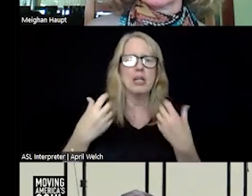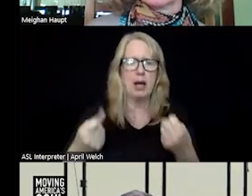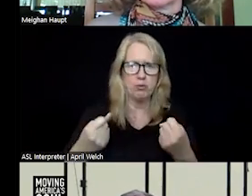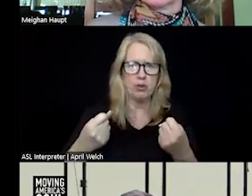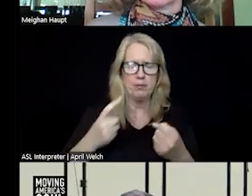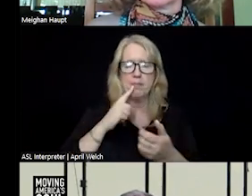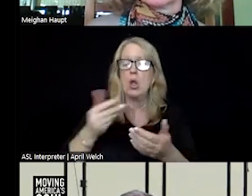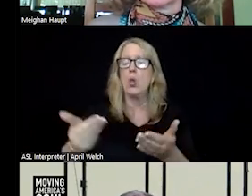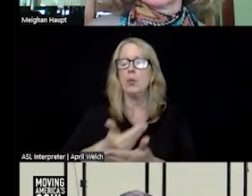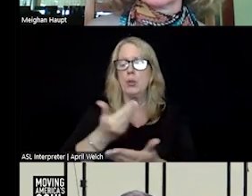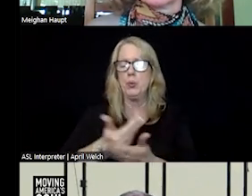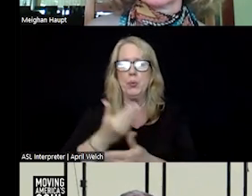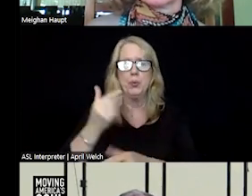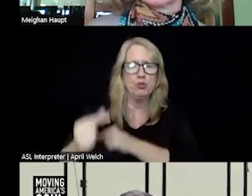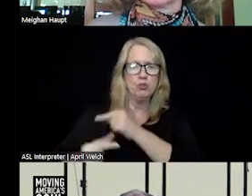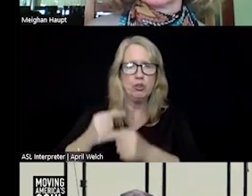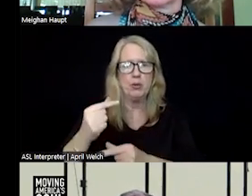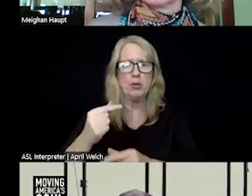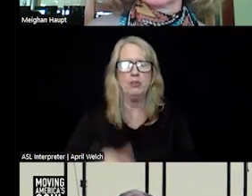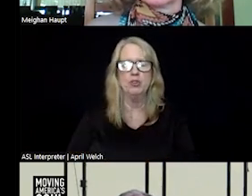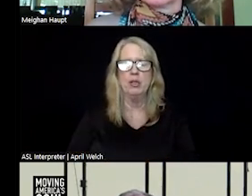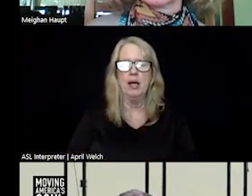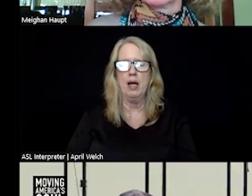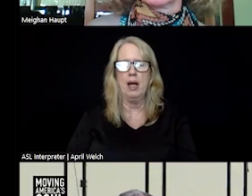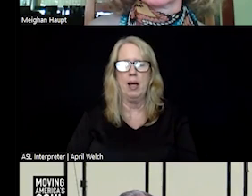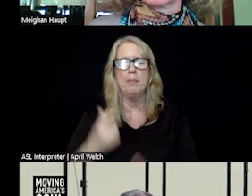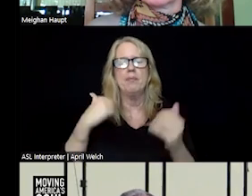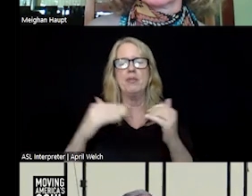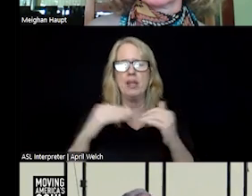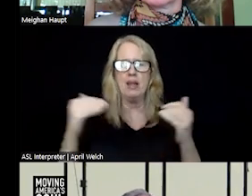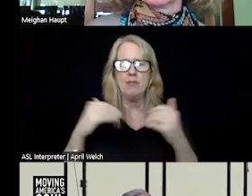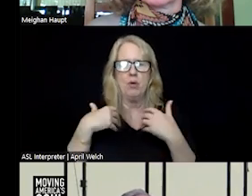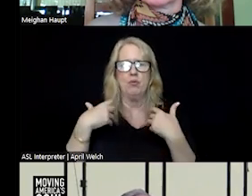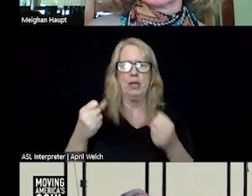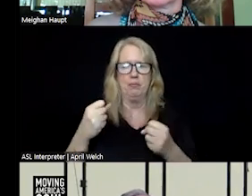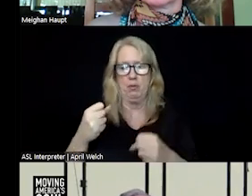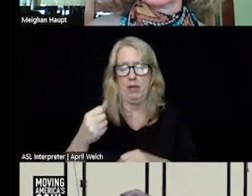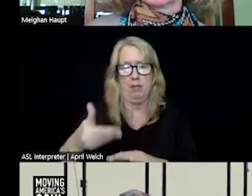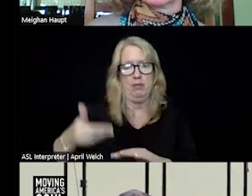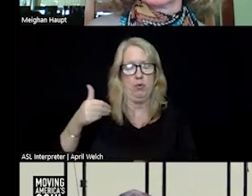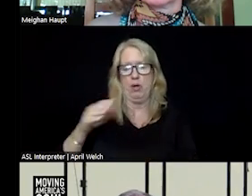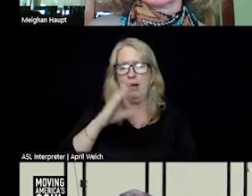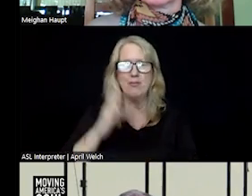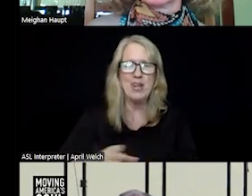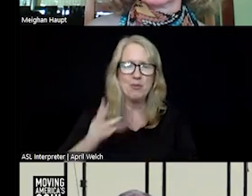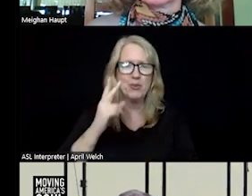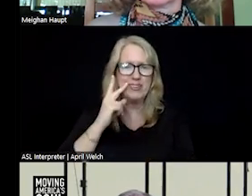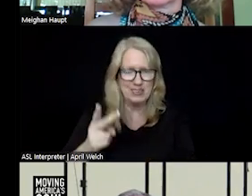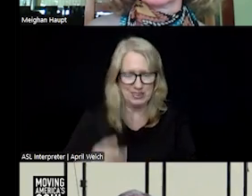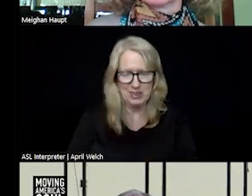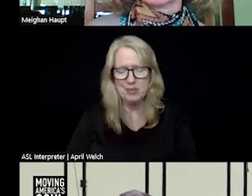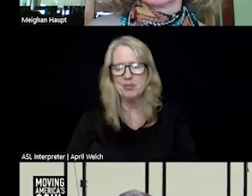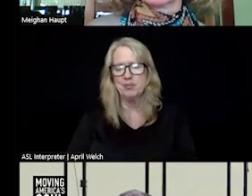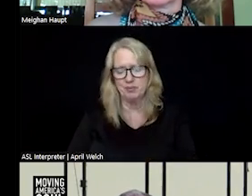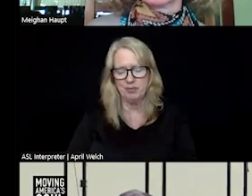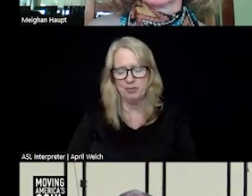newer generation is bringing a level of recovery like I think we've never seen before. One thing